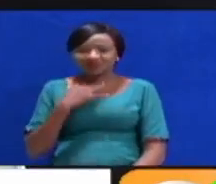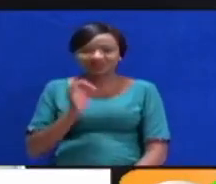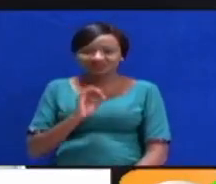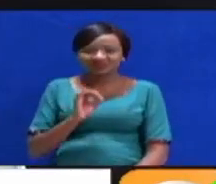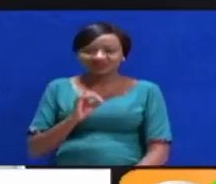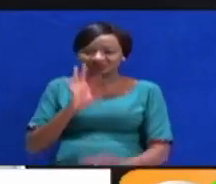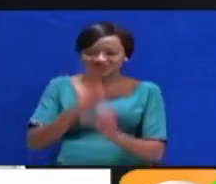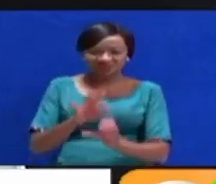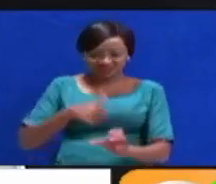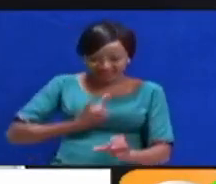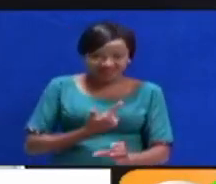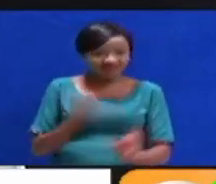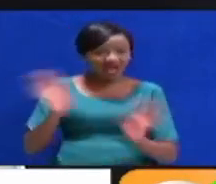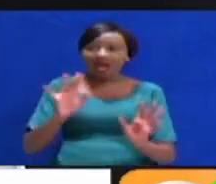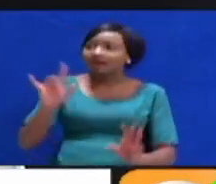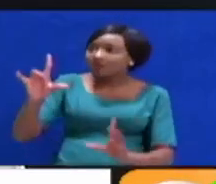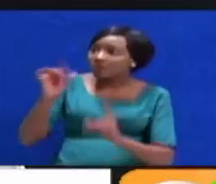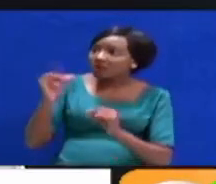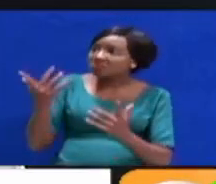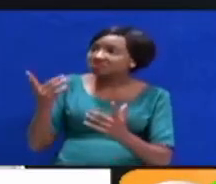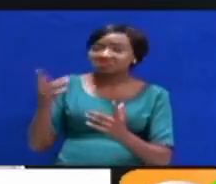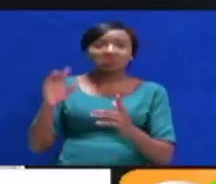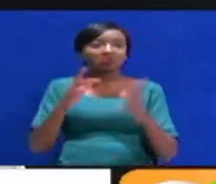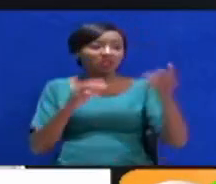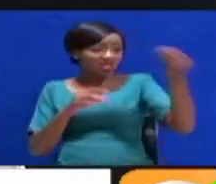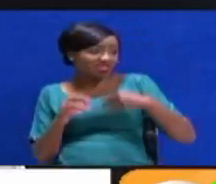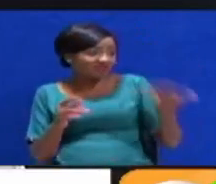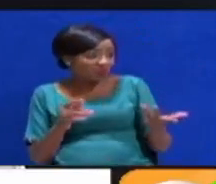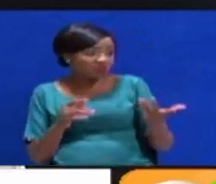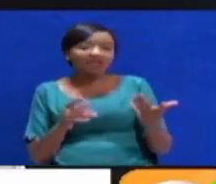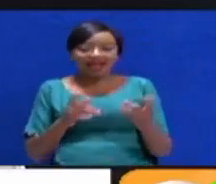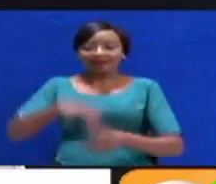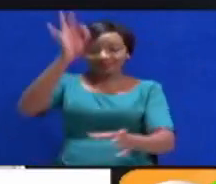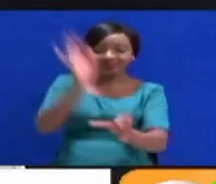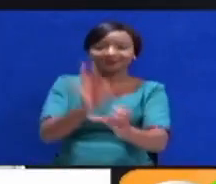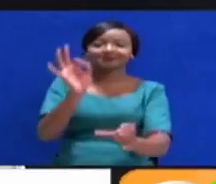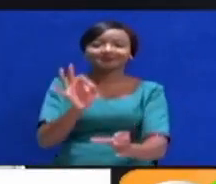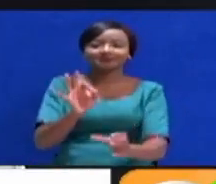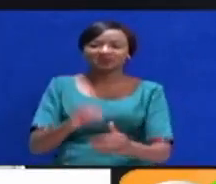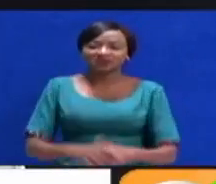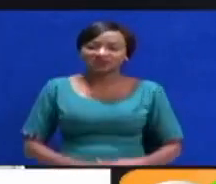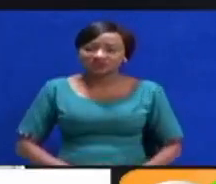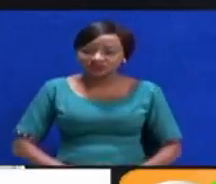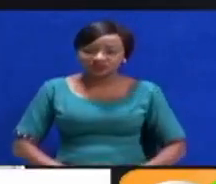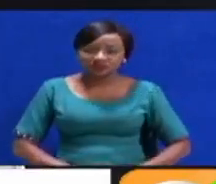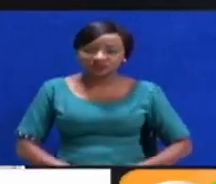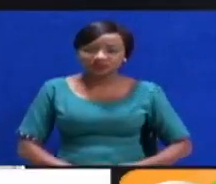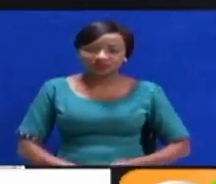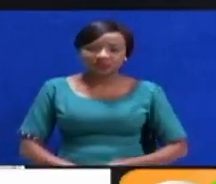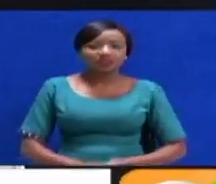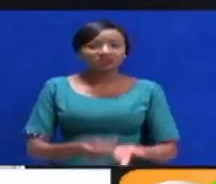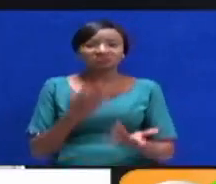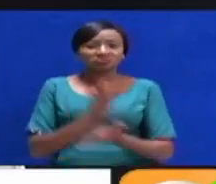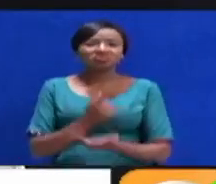instructions or signs and other non-verbal signals on how to exercise that right of choice. I call